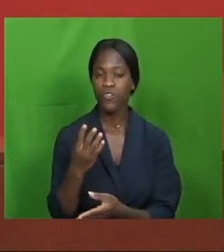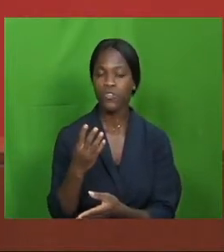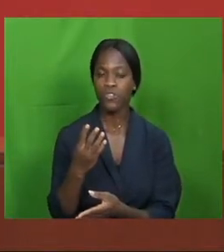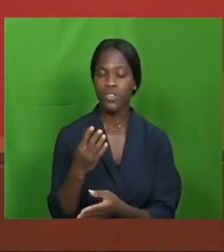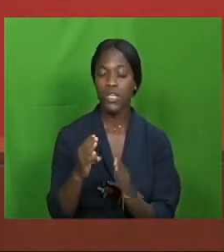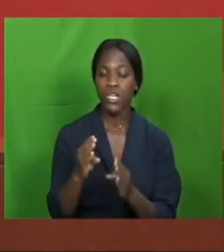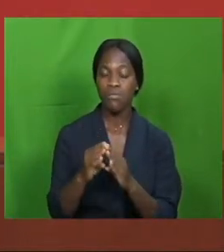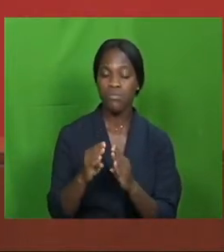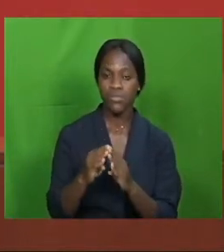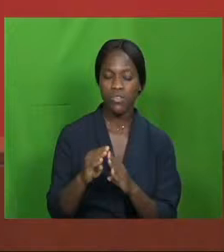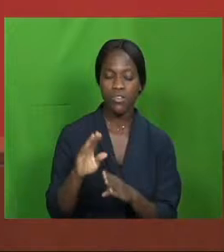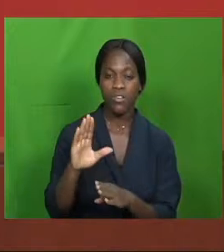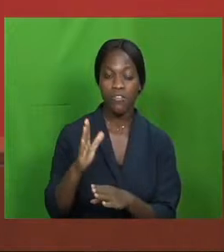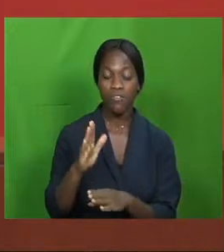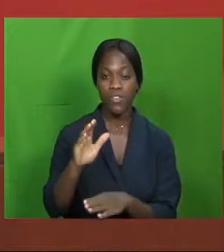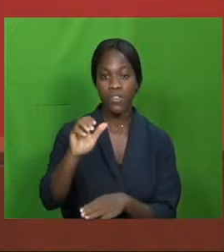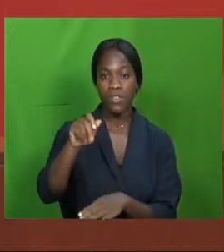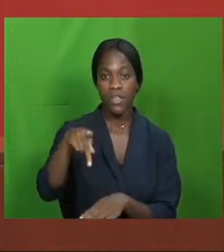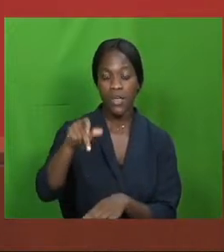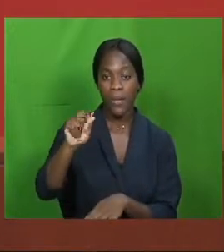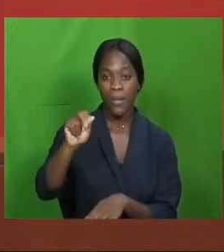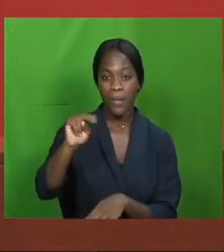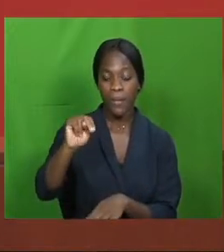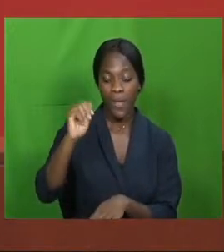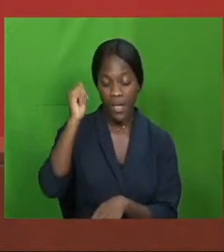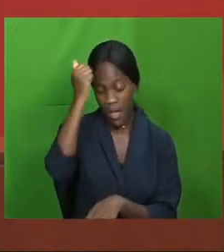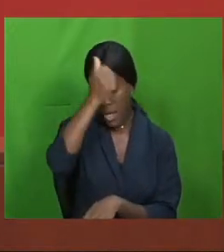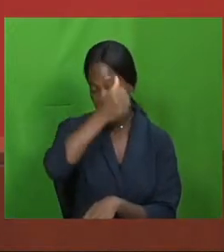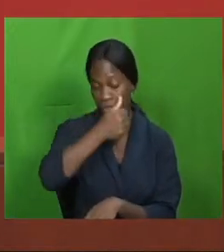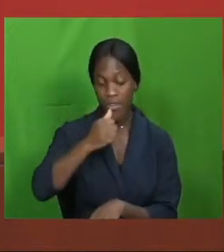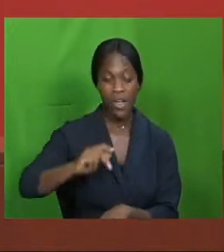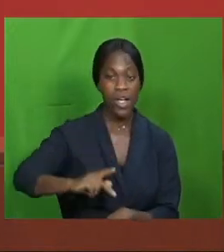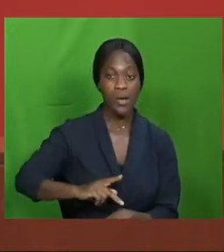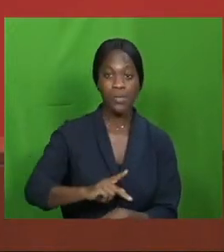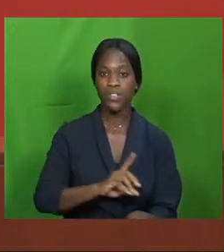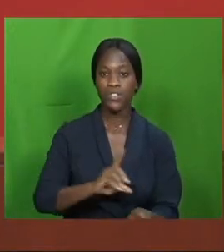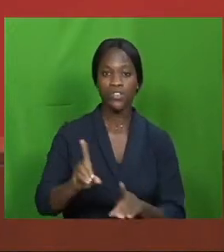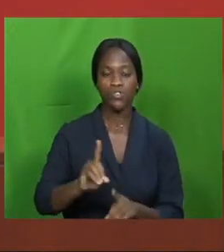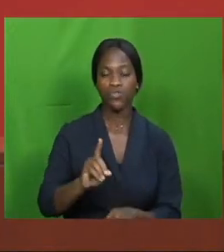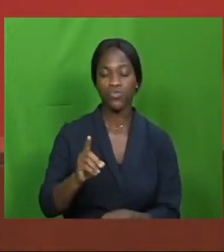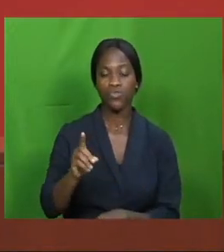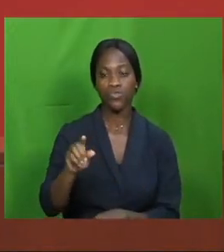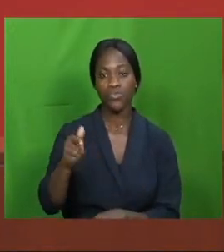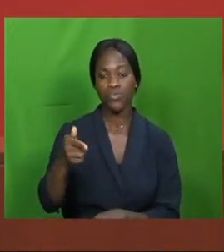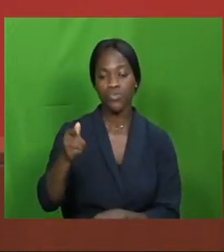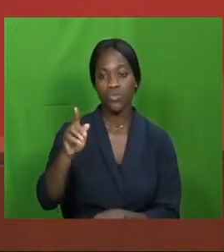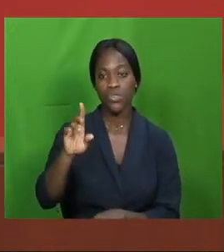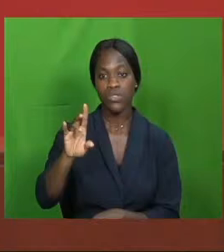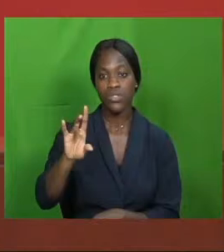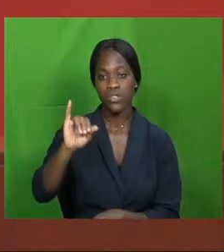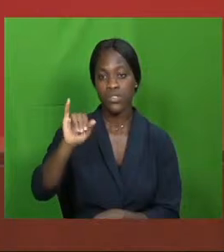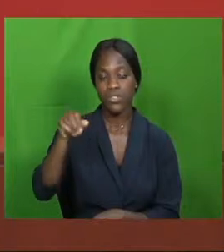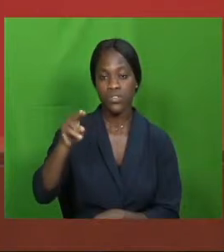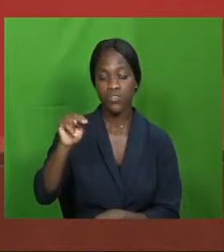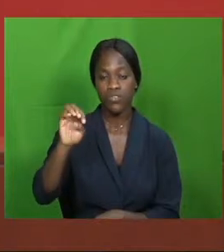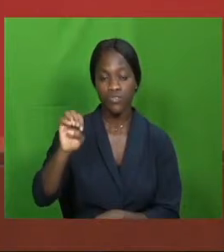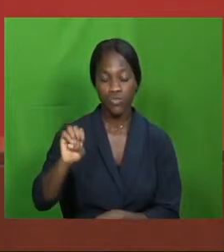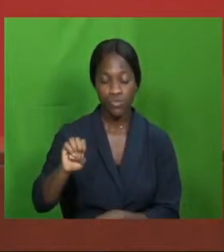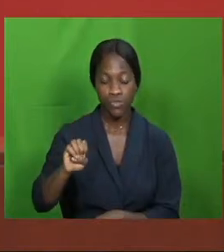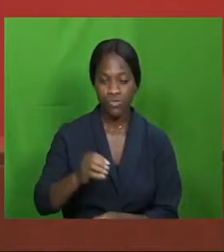the Pan-African Parliament, held from 27th June to 2nd